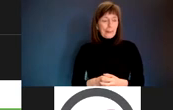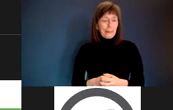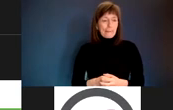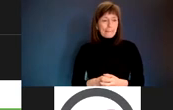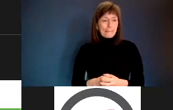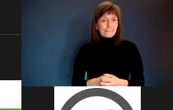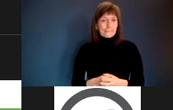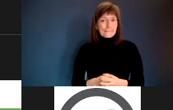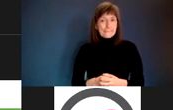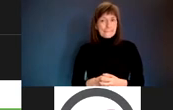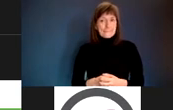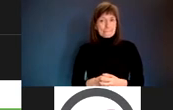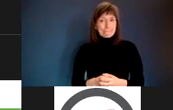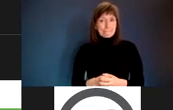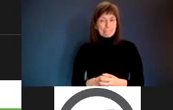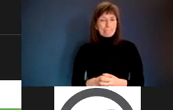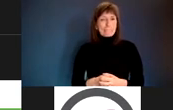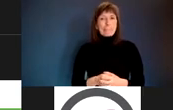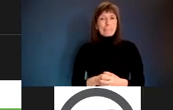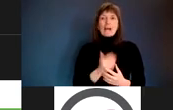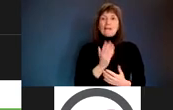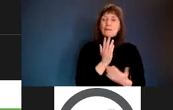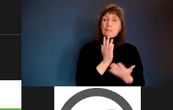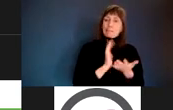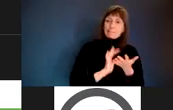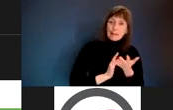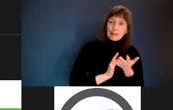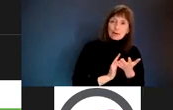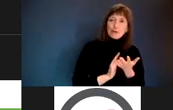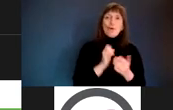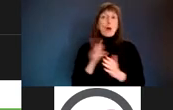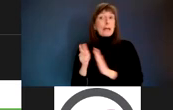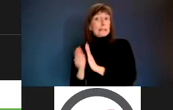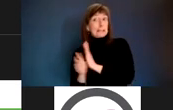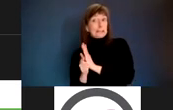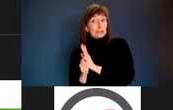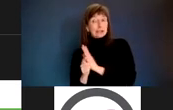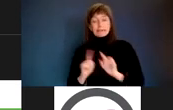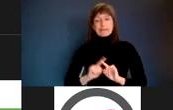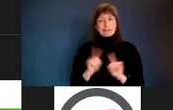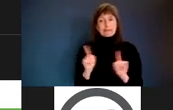says there, I think really our clinical and or legal requirements could be different depending on sort of that area that